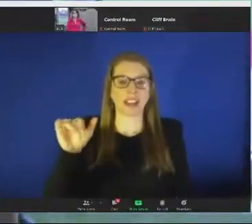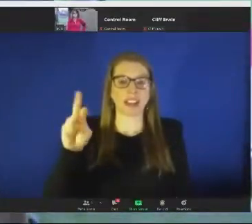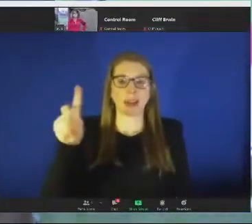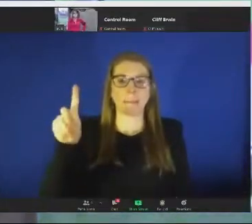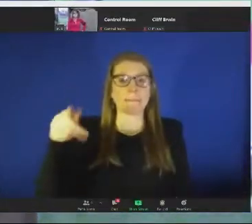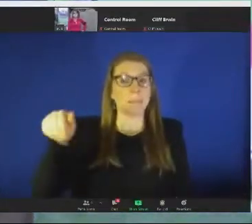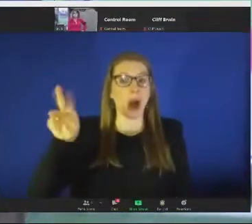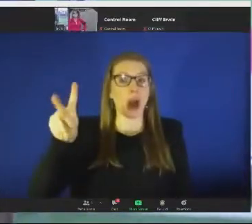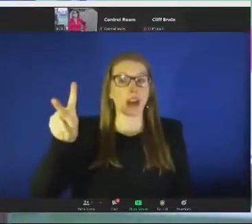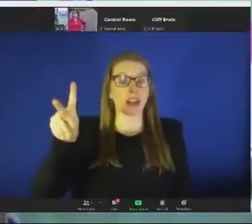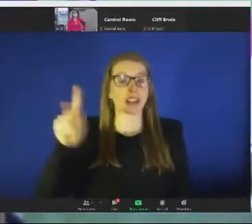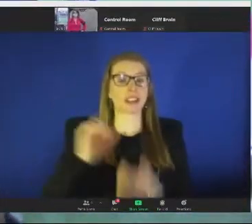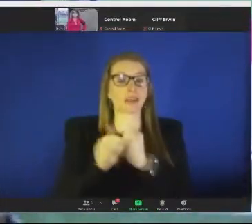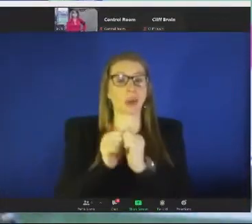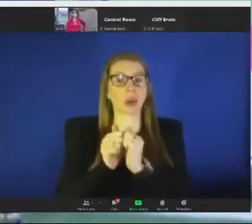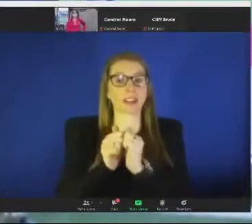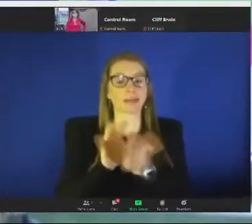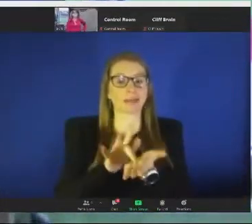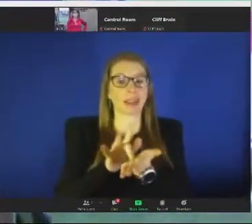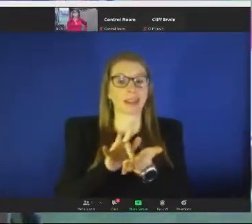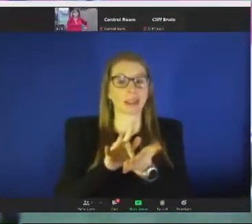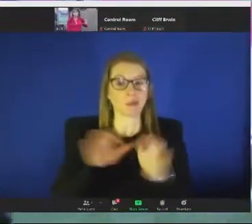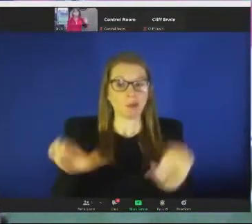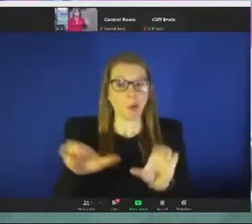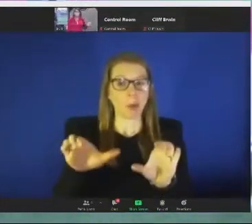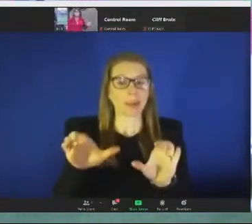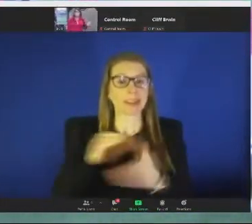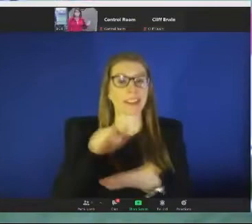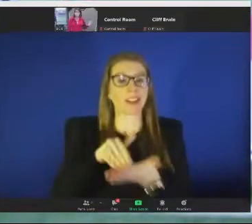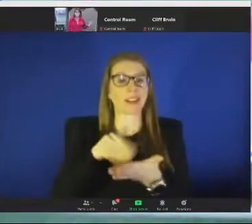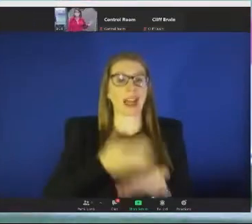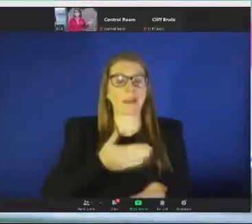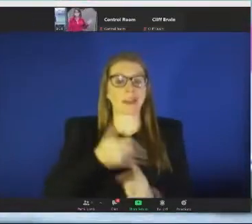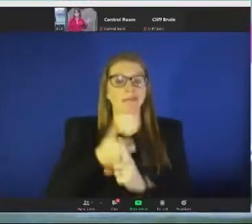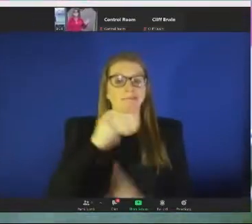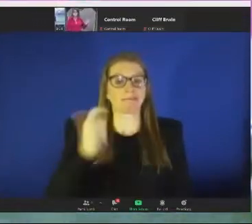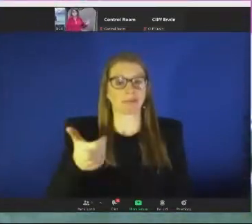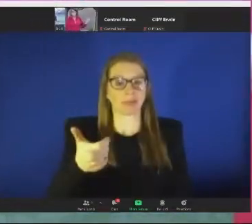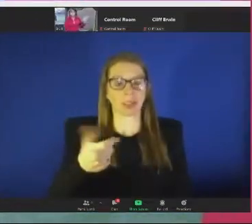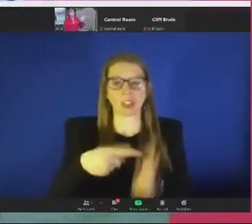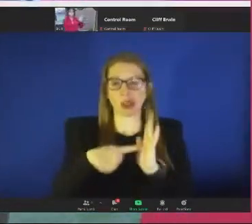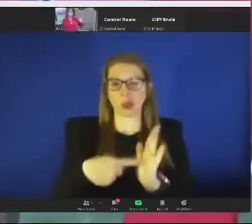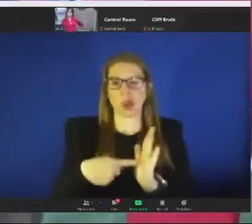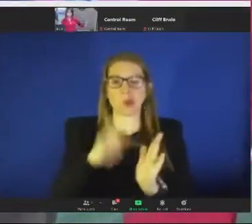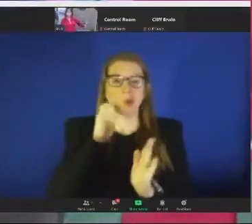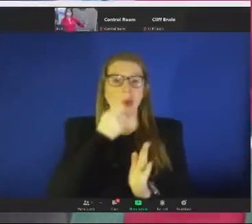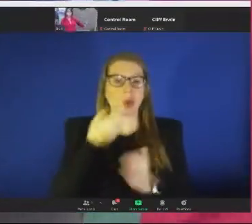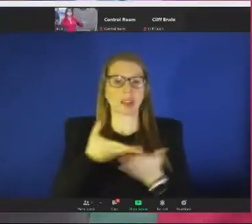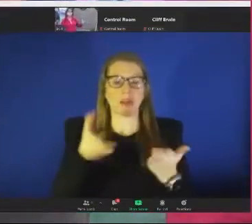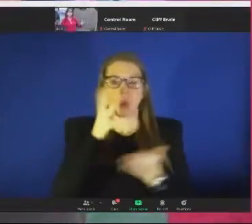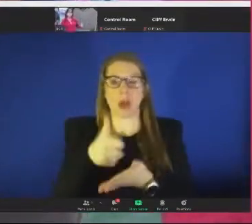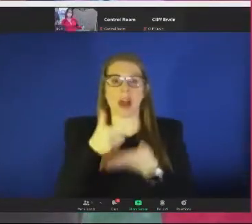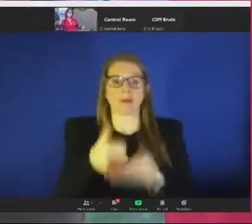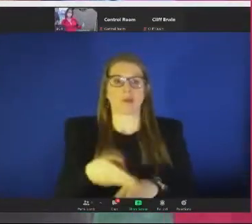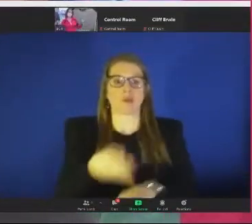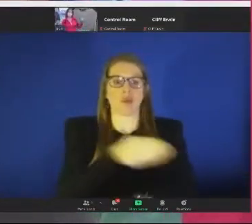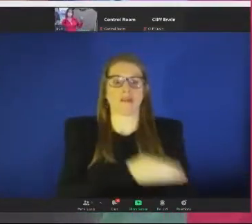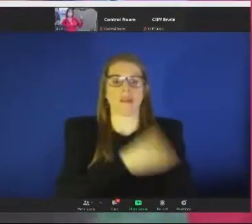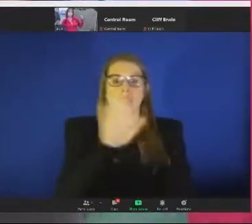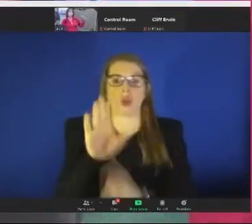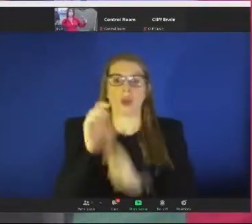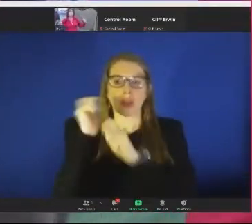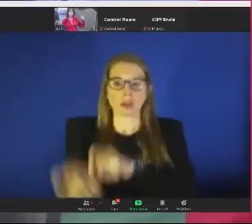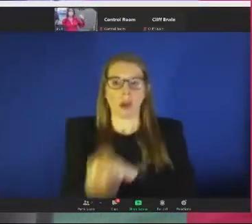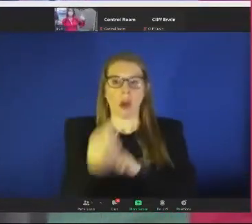here with the health system. So glad you are with us. So I want to show you some gadgets and some cool stuff that's going to help you improve your golf swing and your